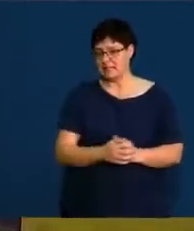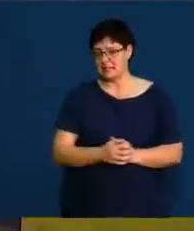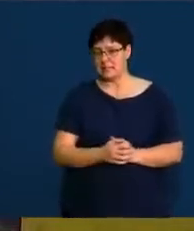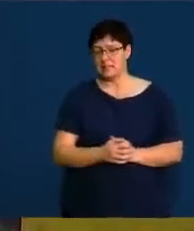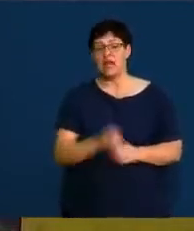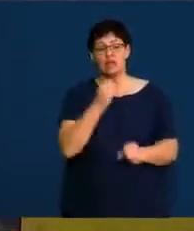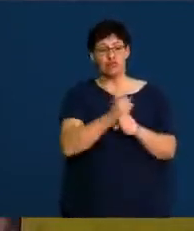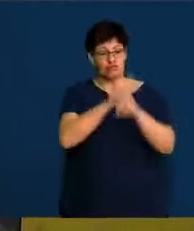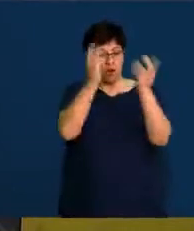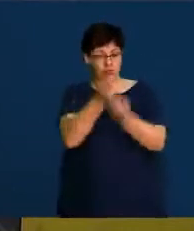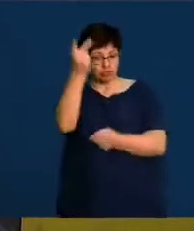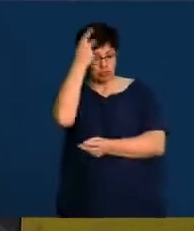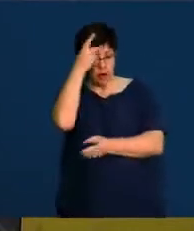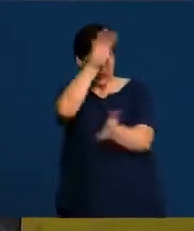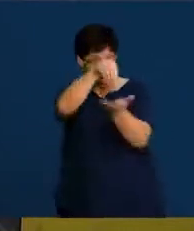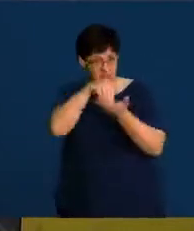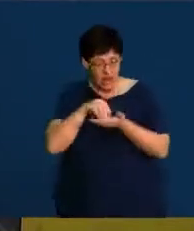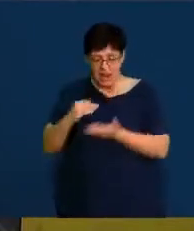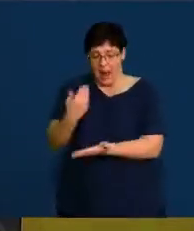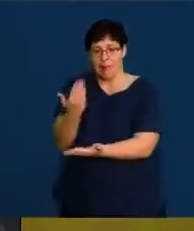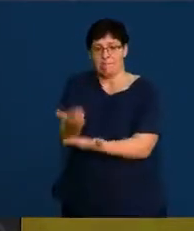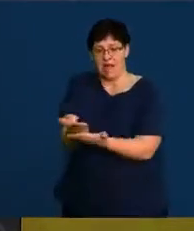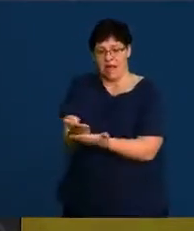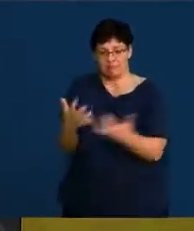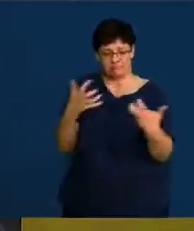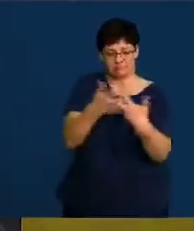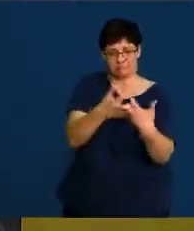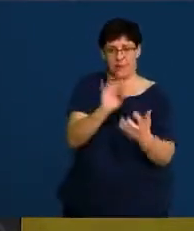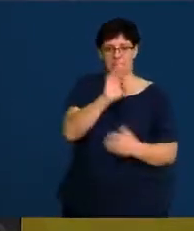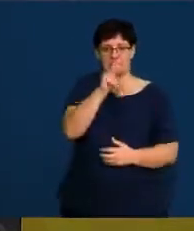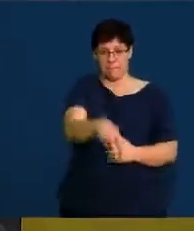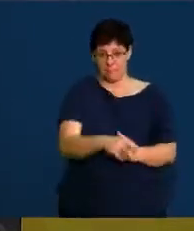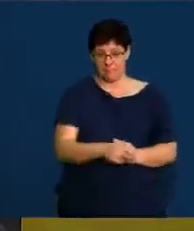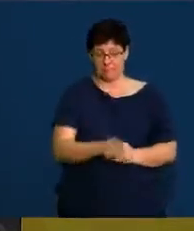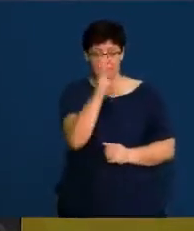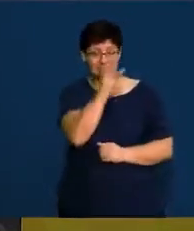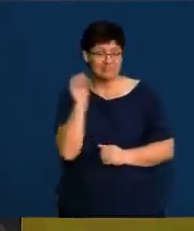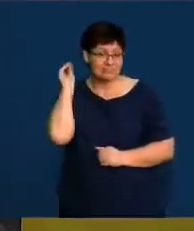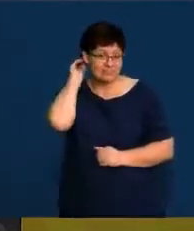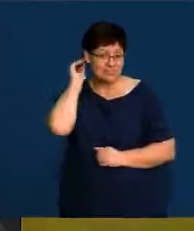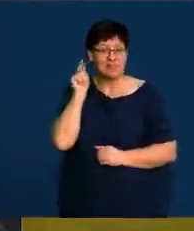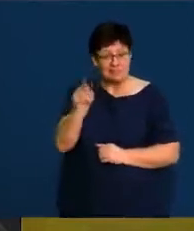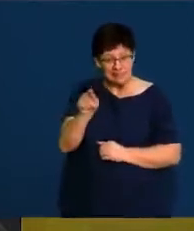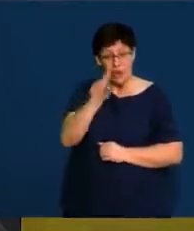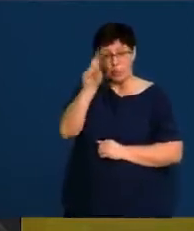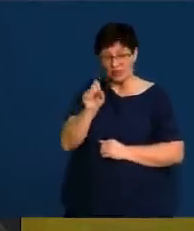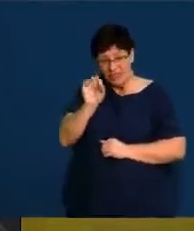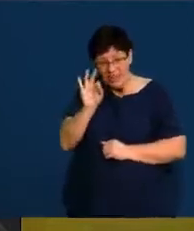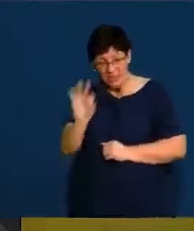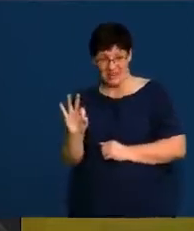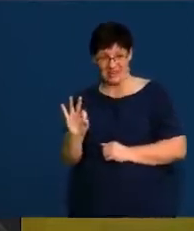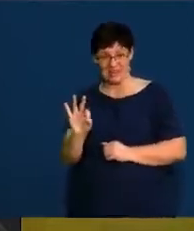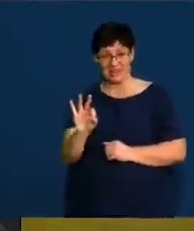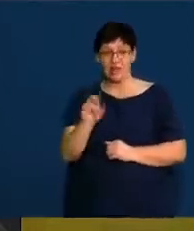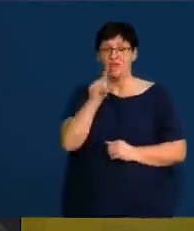that geographical knowledge and applying it to the map. Note the following. This is question 3. So you